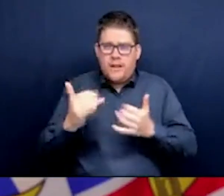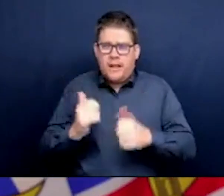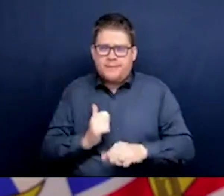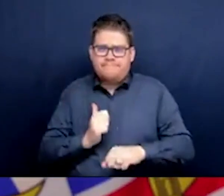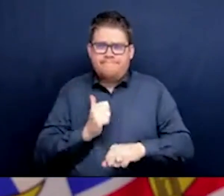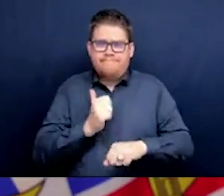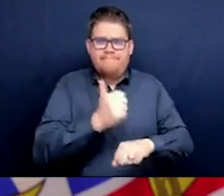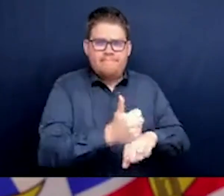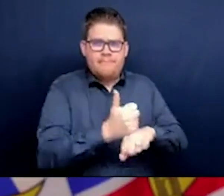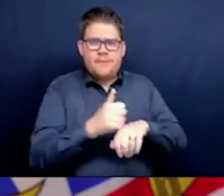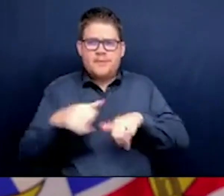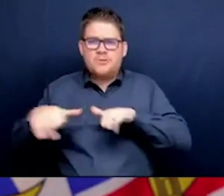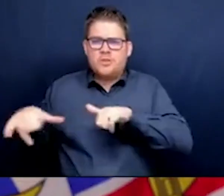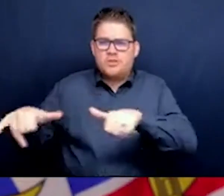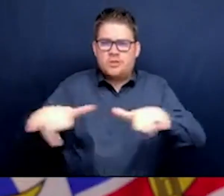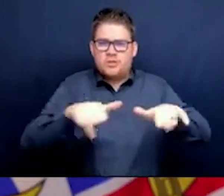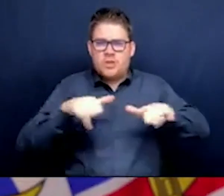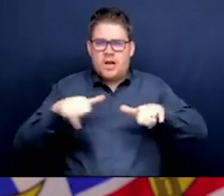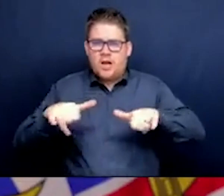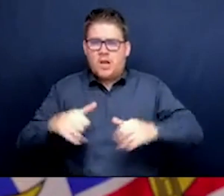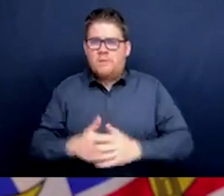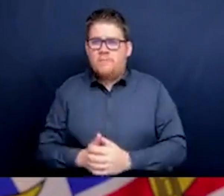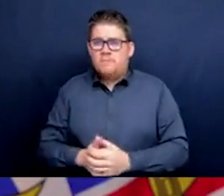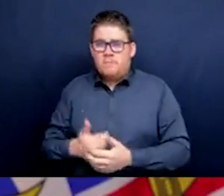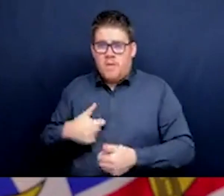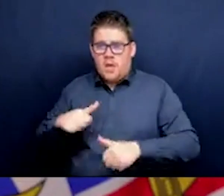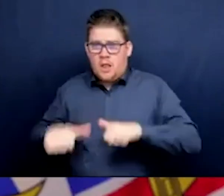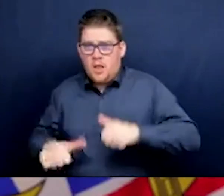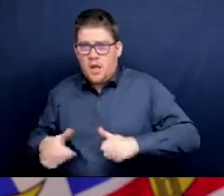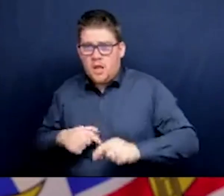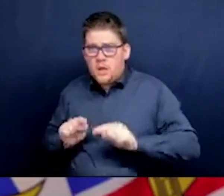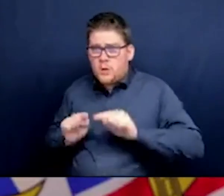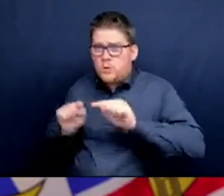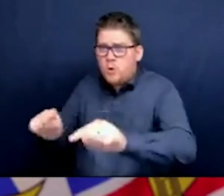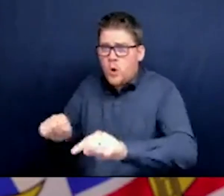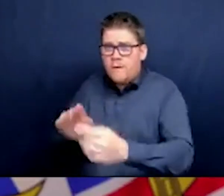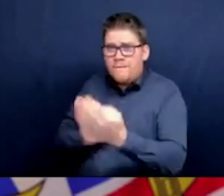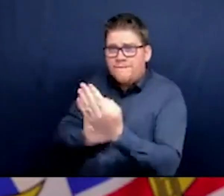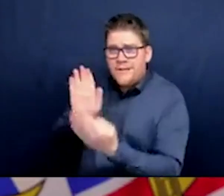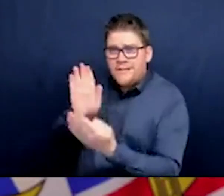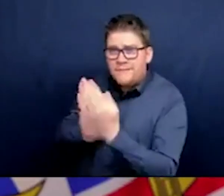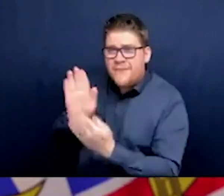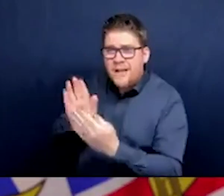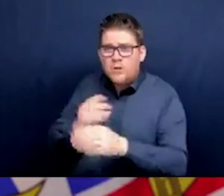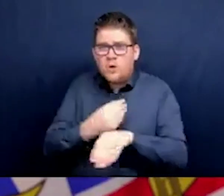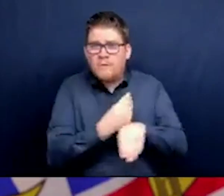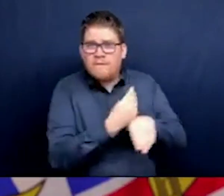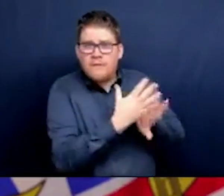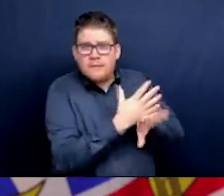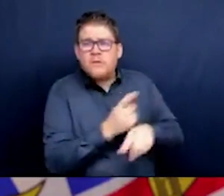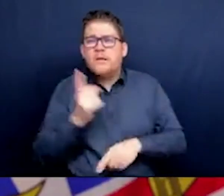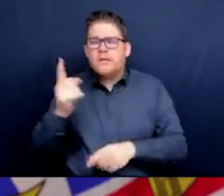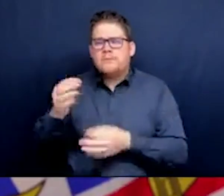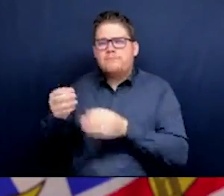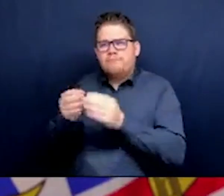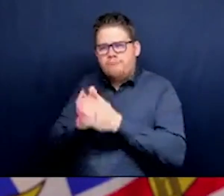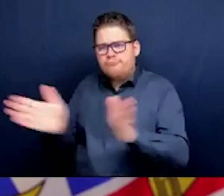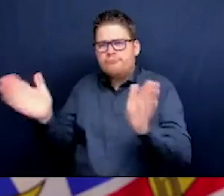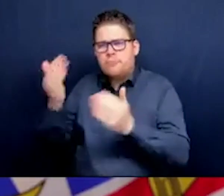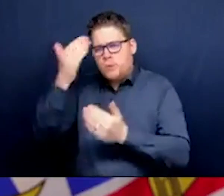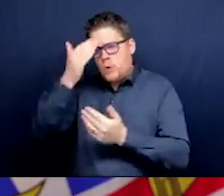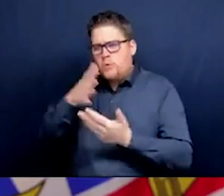not surprising to me, much like other British Columbia residents, there is a very high degree of COVID-19 vaccination